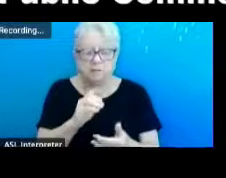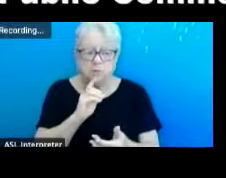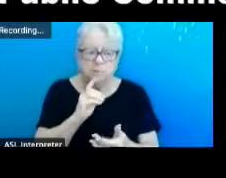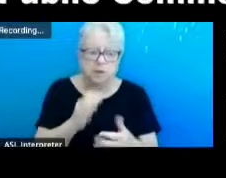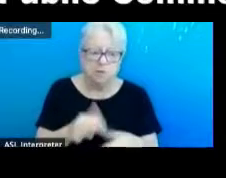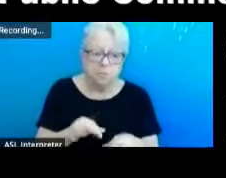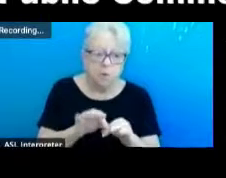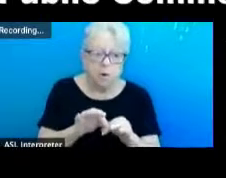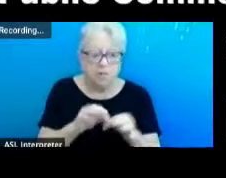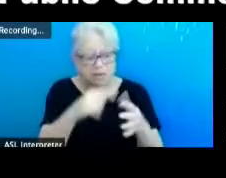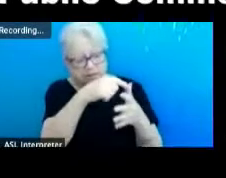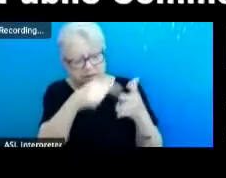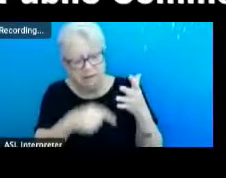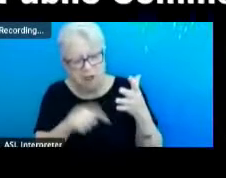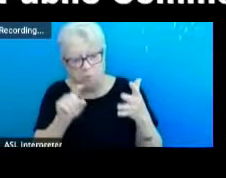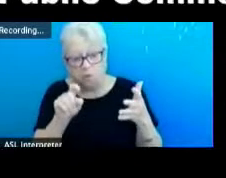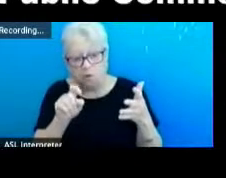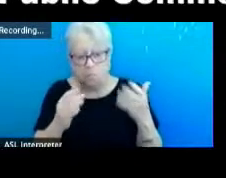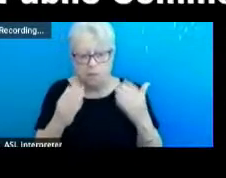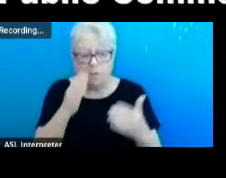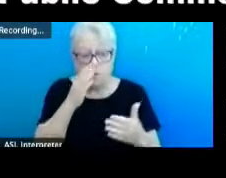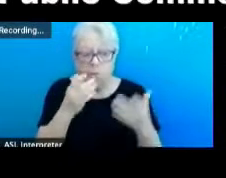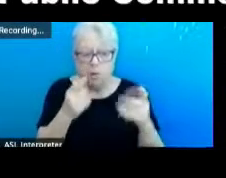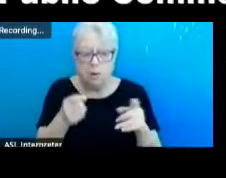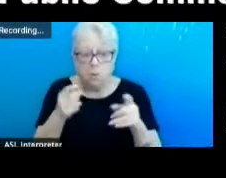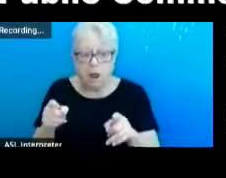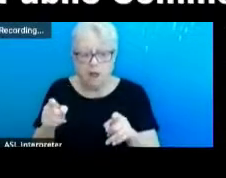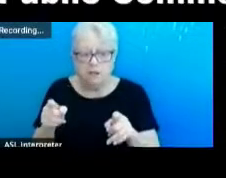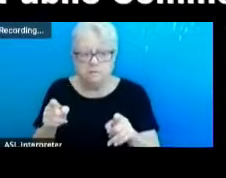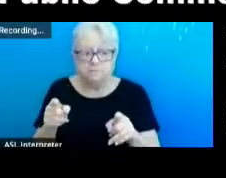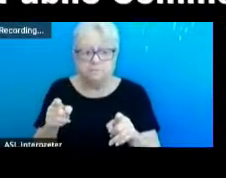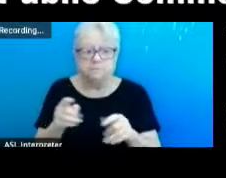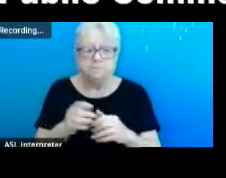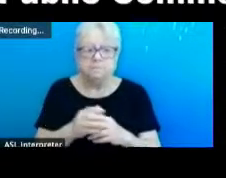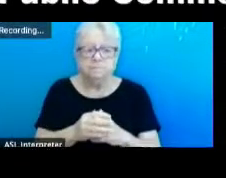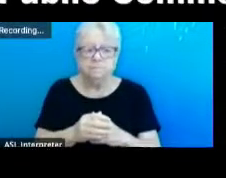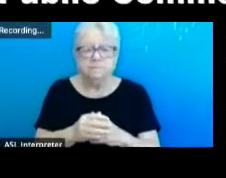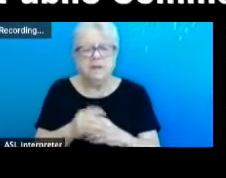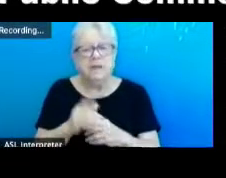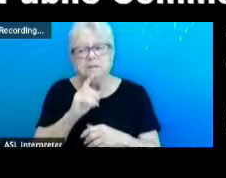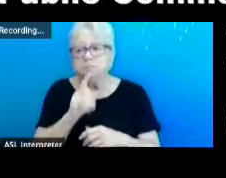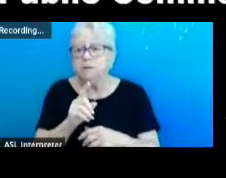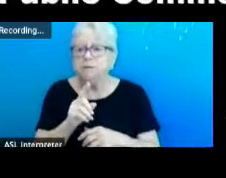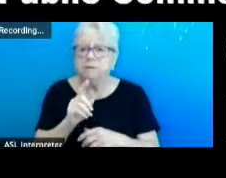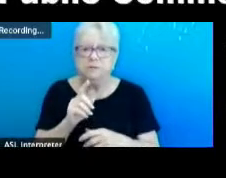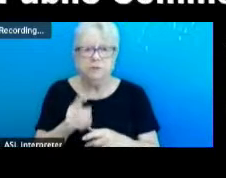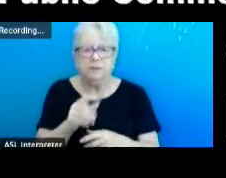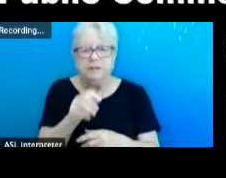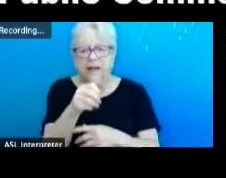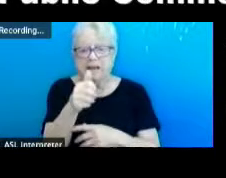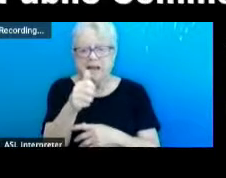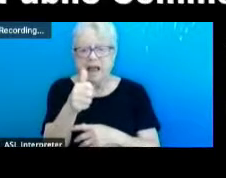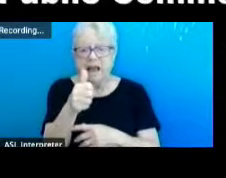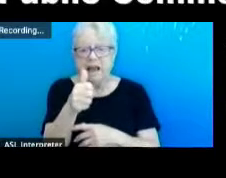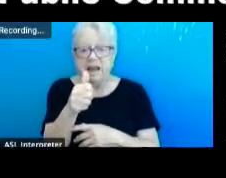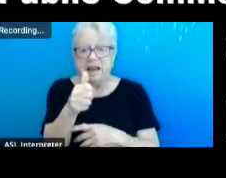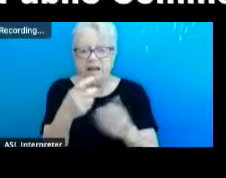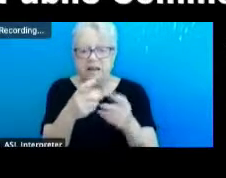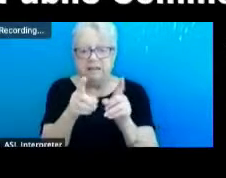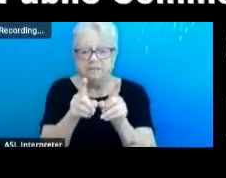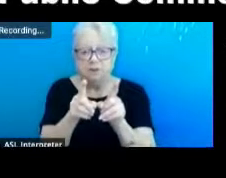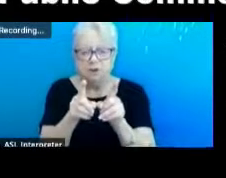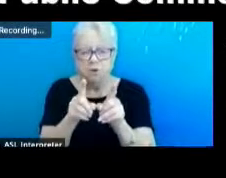are the types of questions that might arise, especially in these 10 districts where there